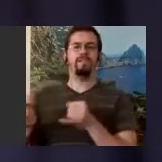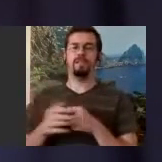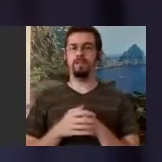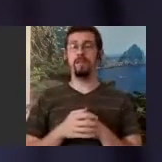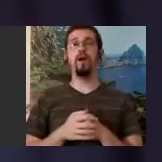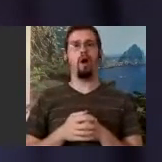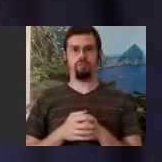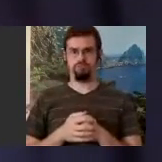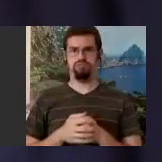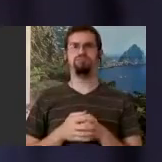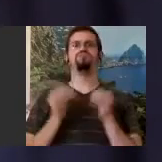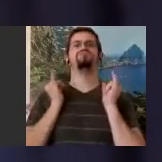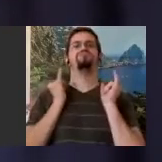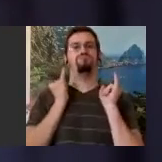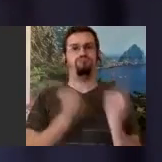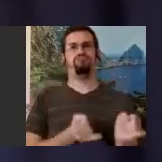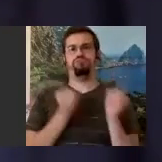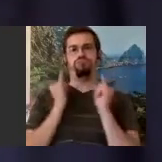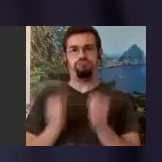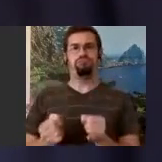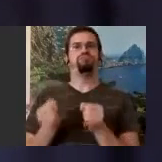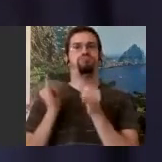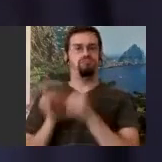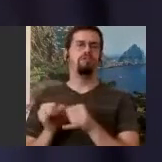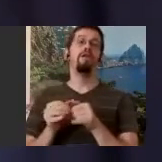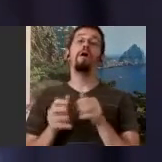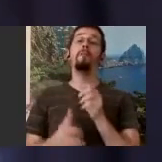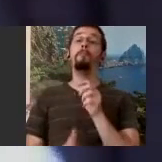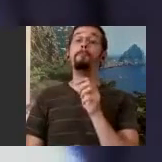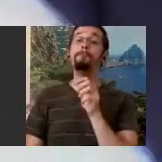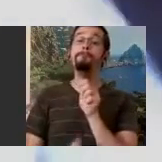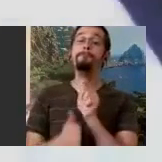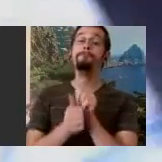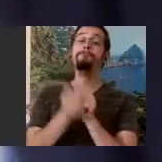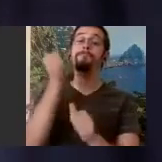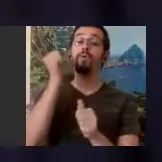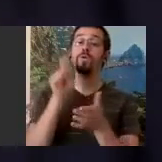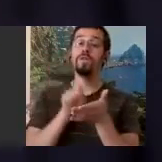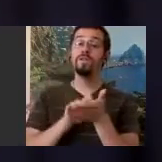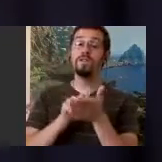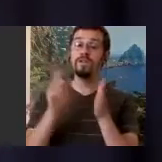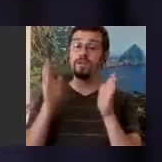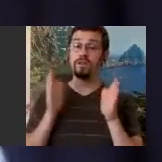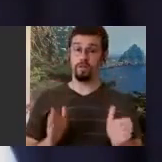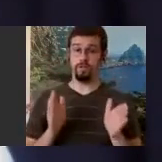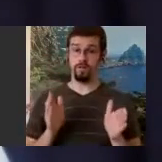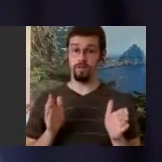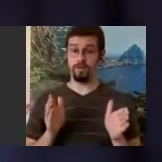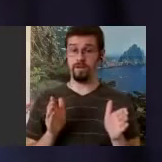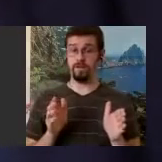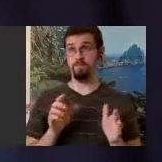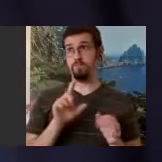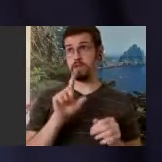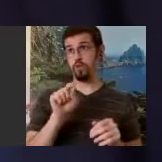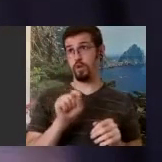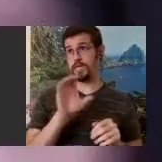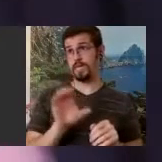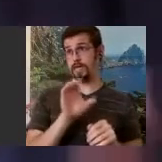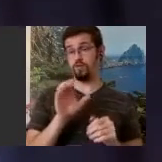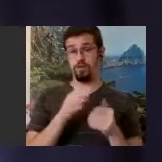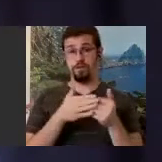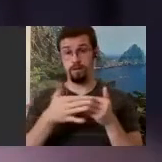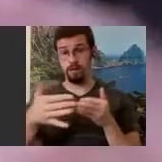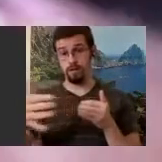extremely individual. In fact, most composers beginning in the 20th century and beyond who